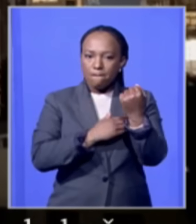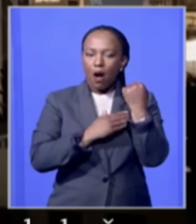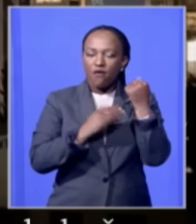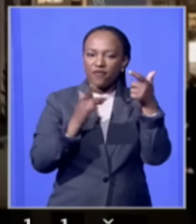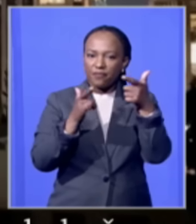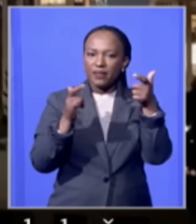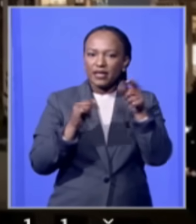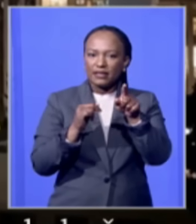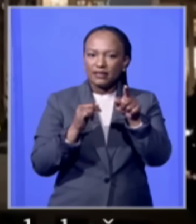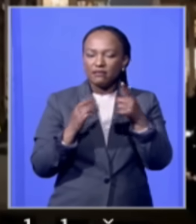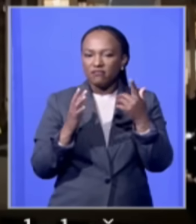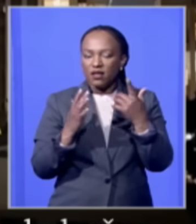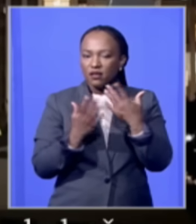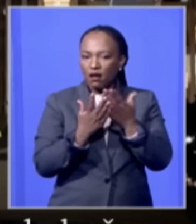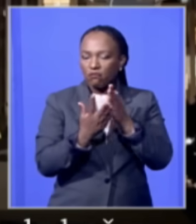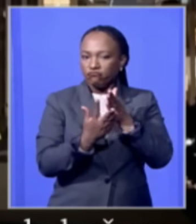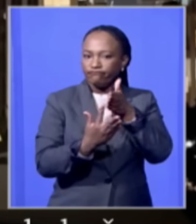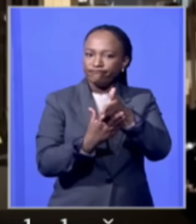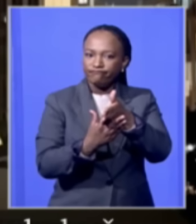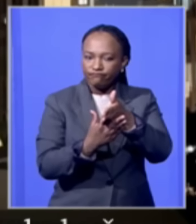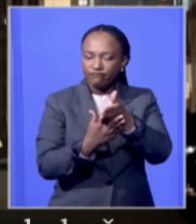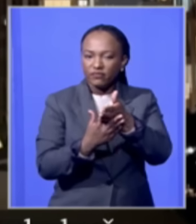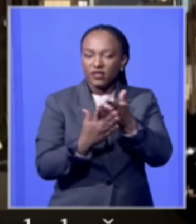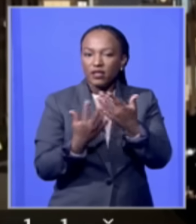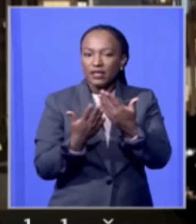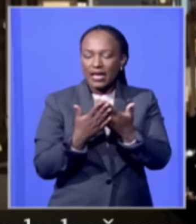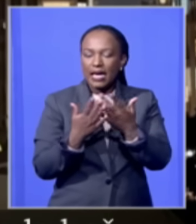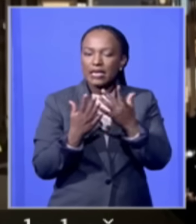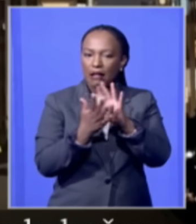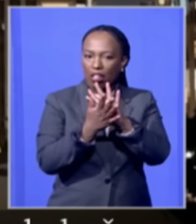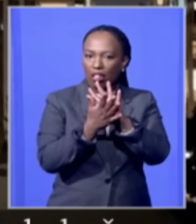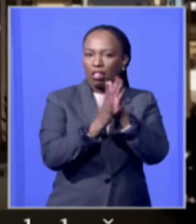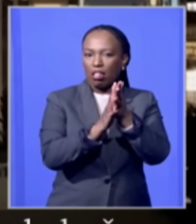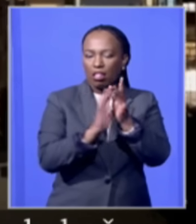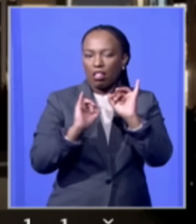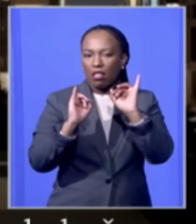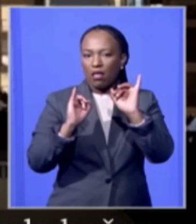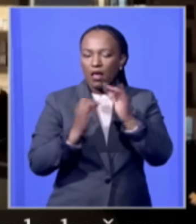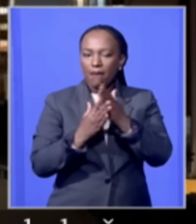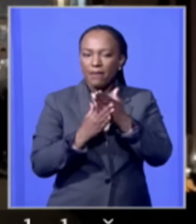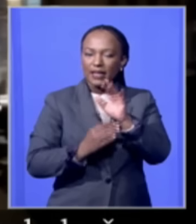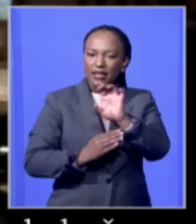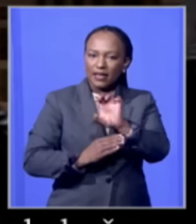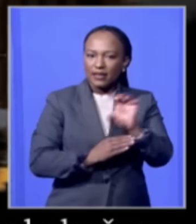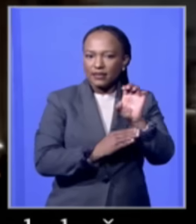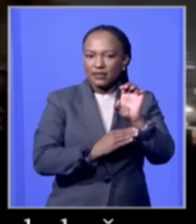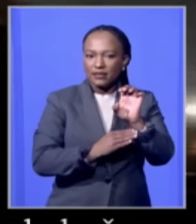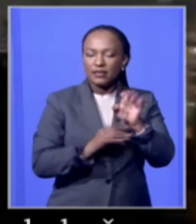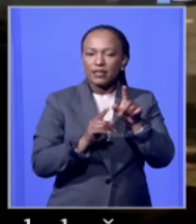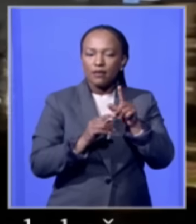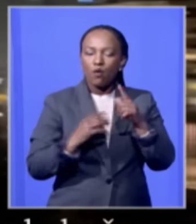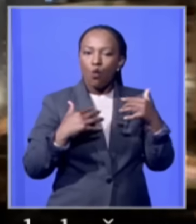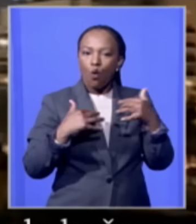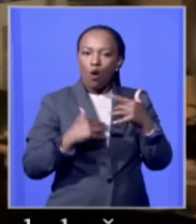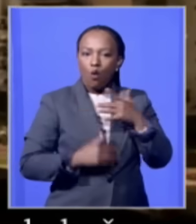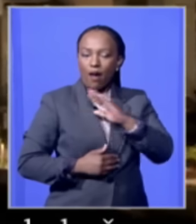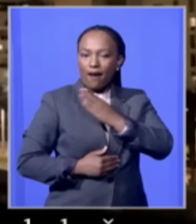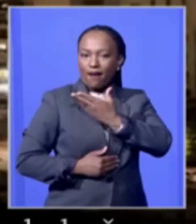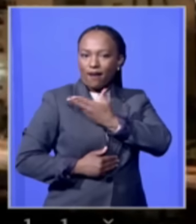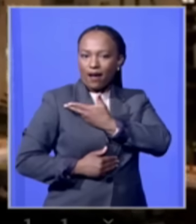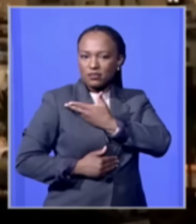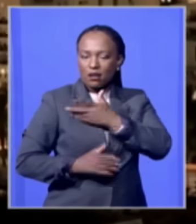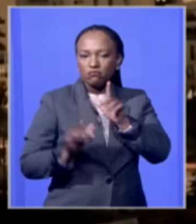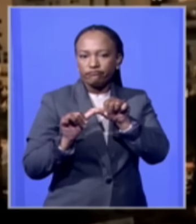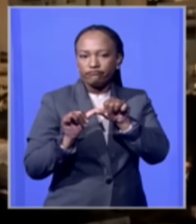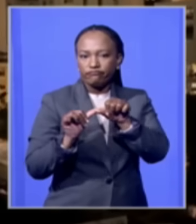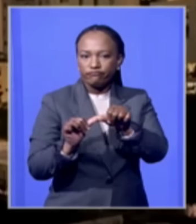nna di a tsereganya le gore e ka nna ya baka ditshenyegelo tse di tseneletseng kwa Middle East jaaka ntwa ya Gaza e santse e tsweletse.